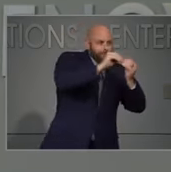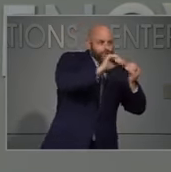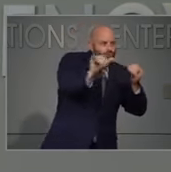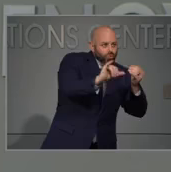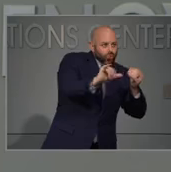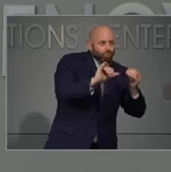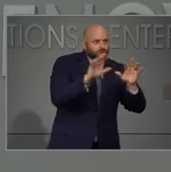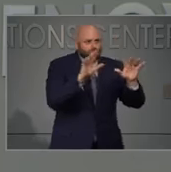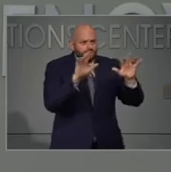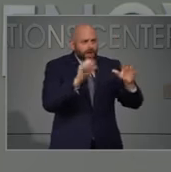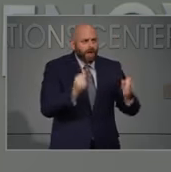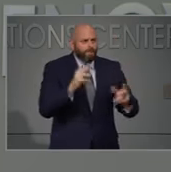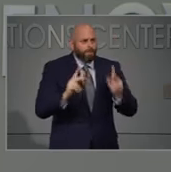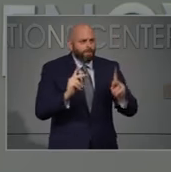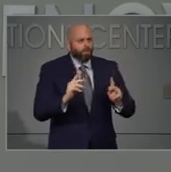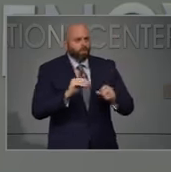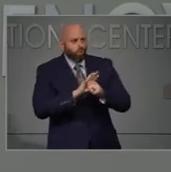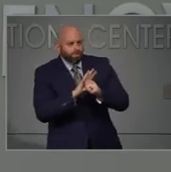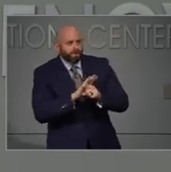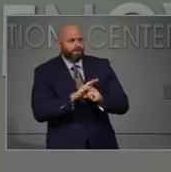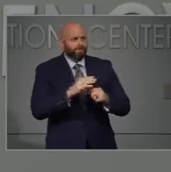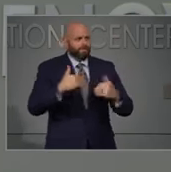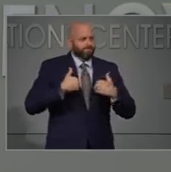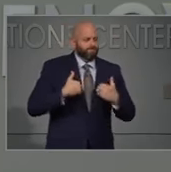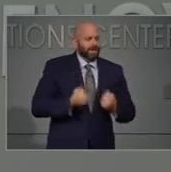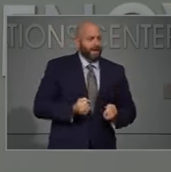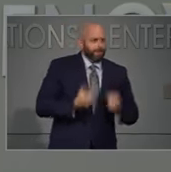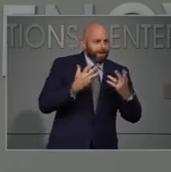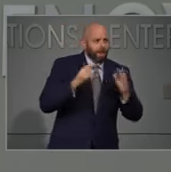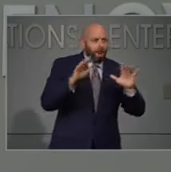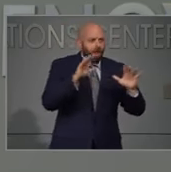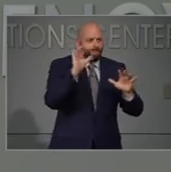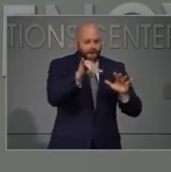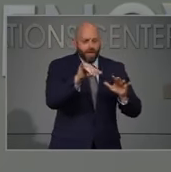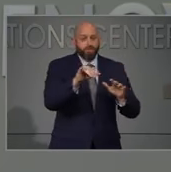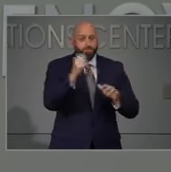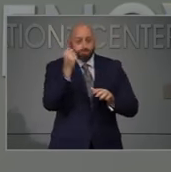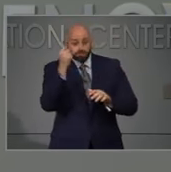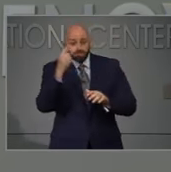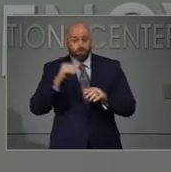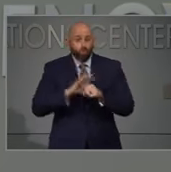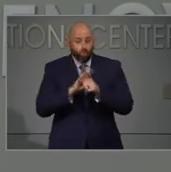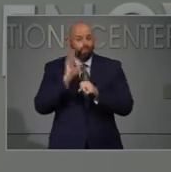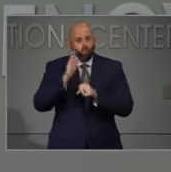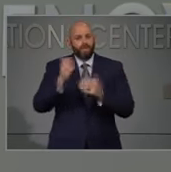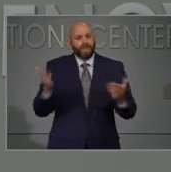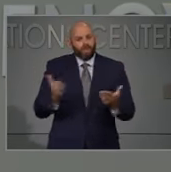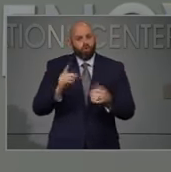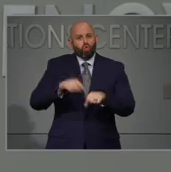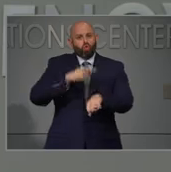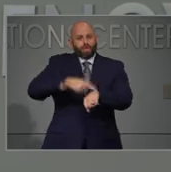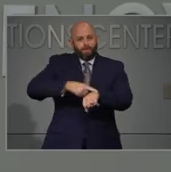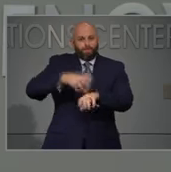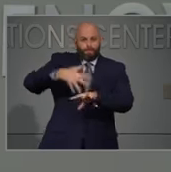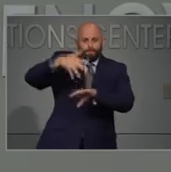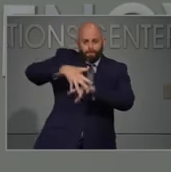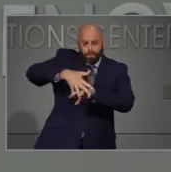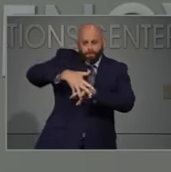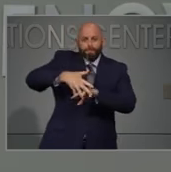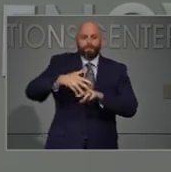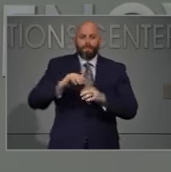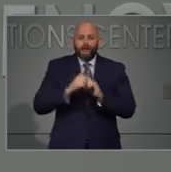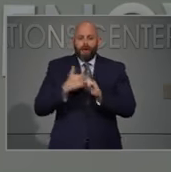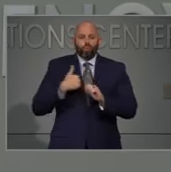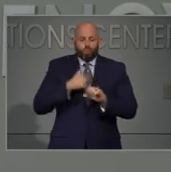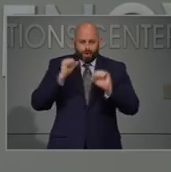of it, we're not expecting perfection. This virus is going to be with us. So it's a matter of how can we live with this virus here in our